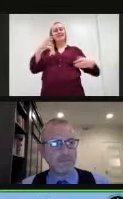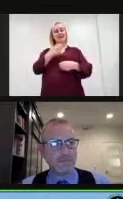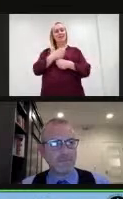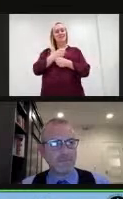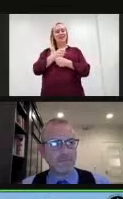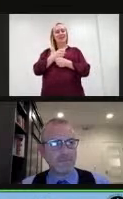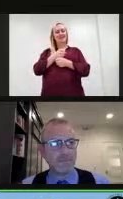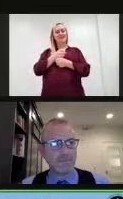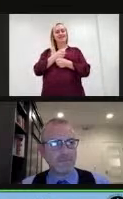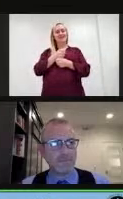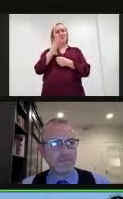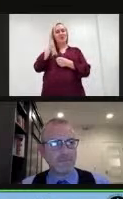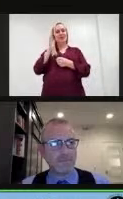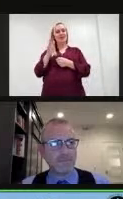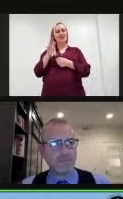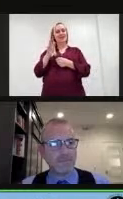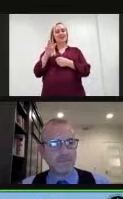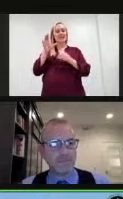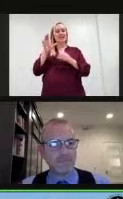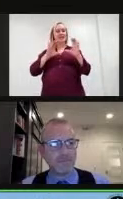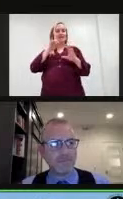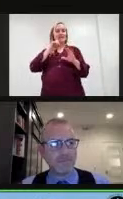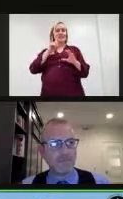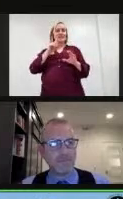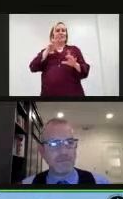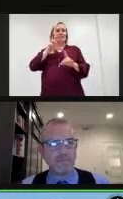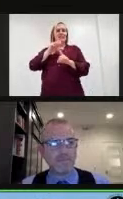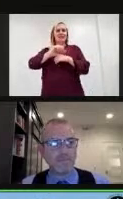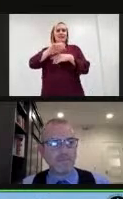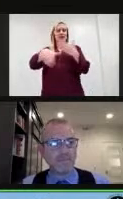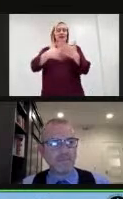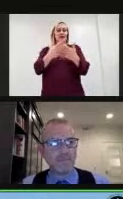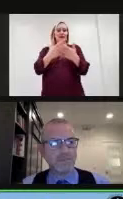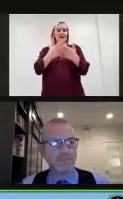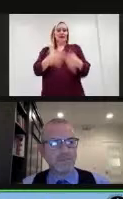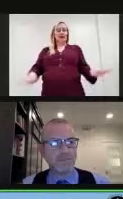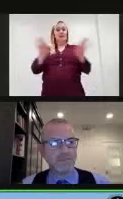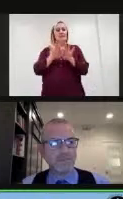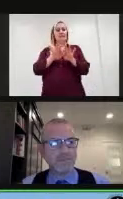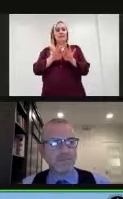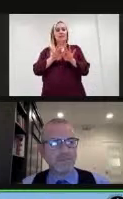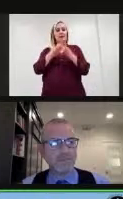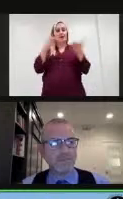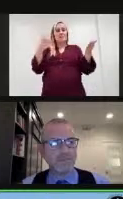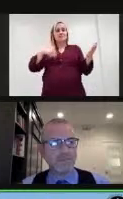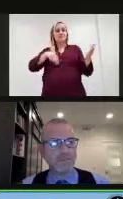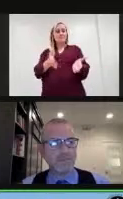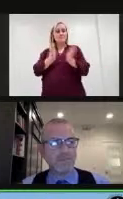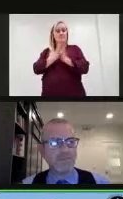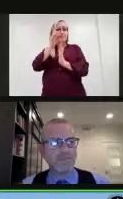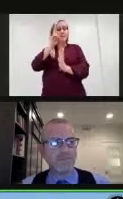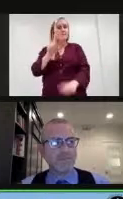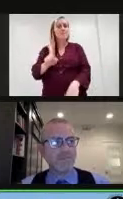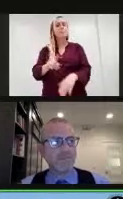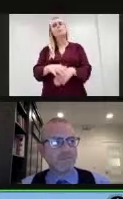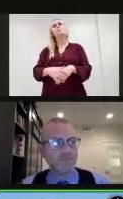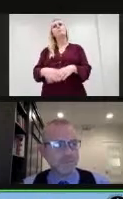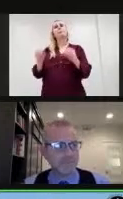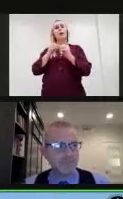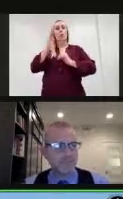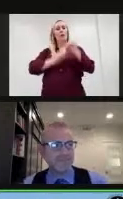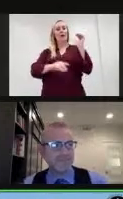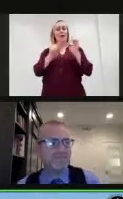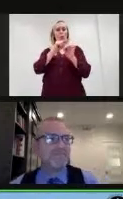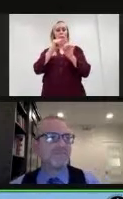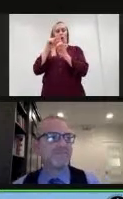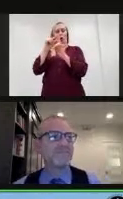it ultimately. It captures all the important elements that we are looking for. More than the wordsmithing,